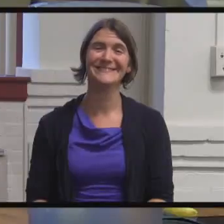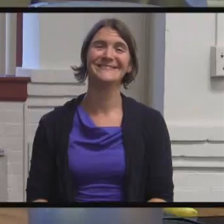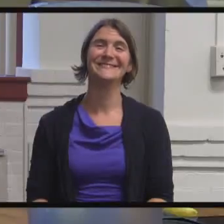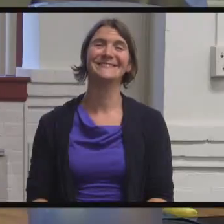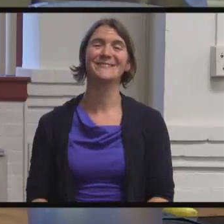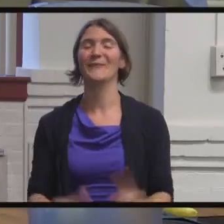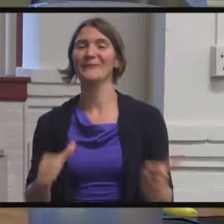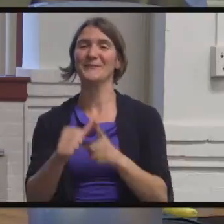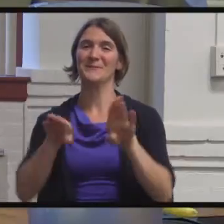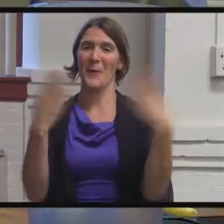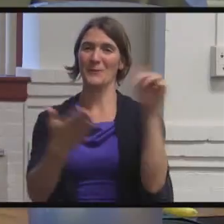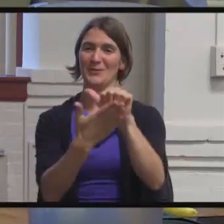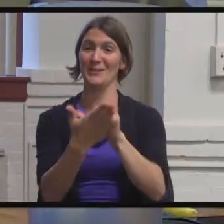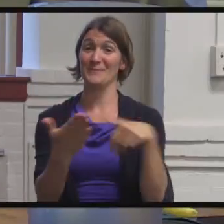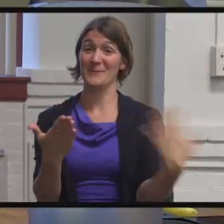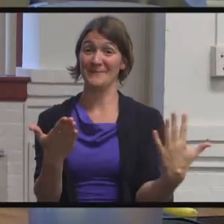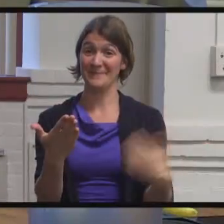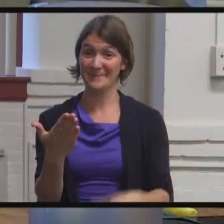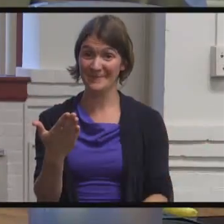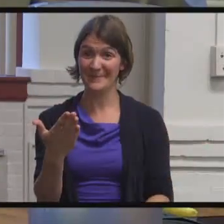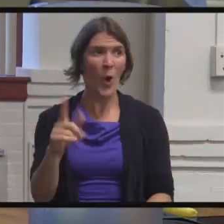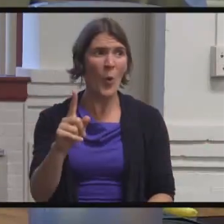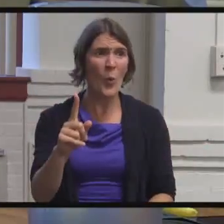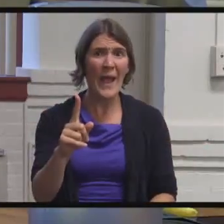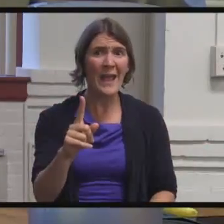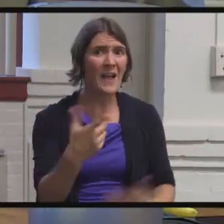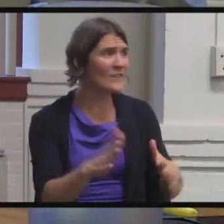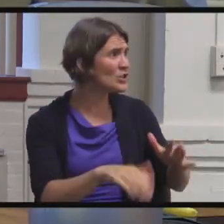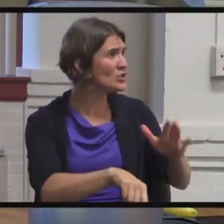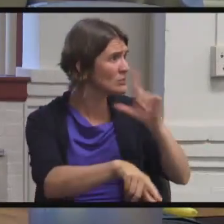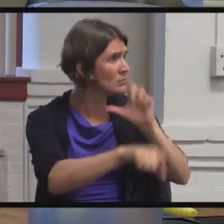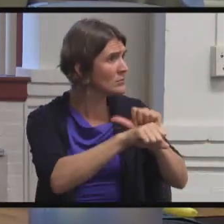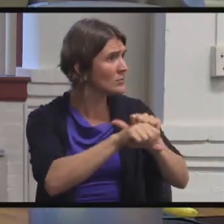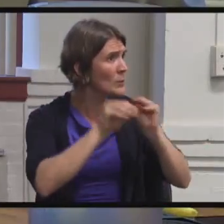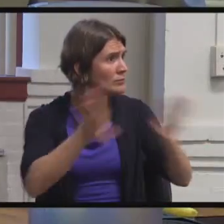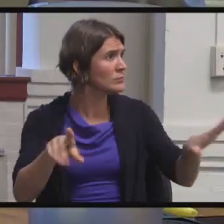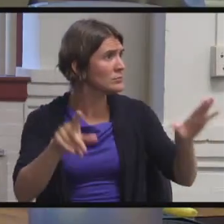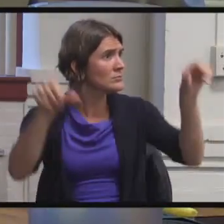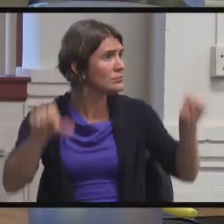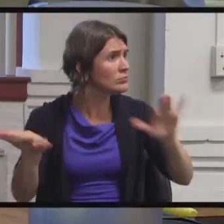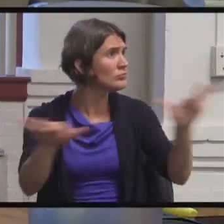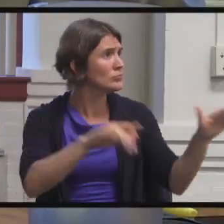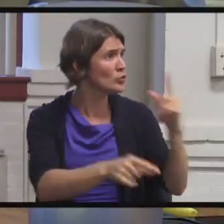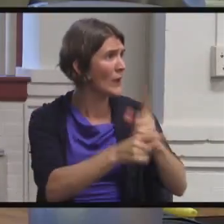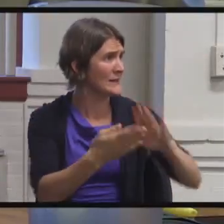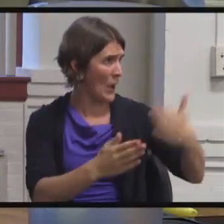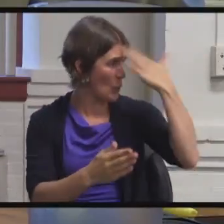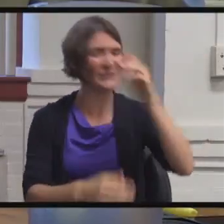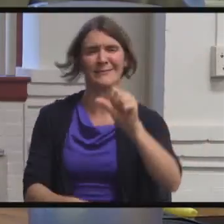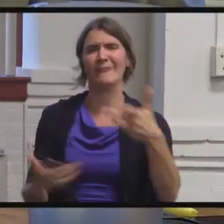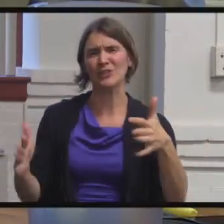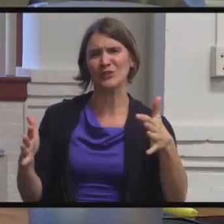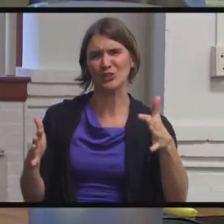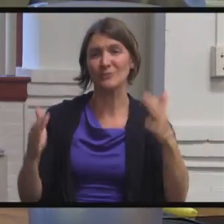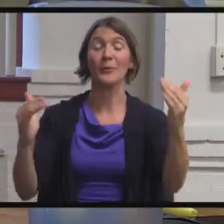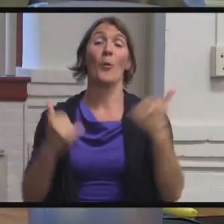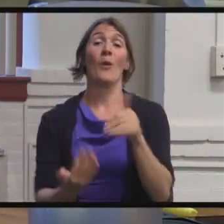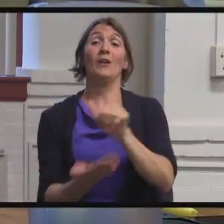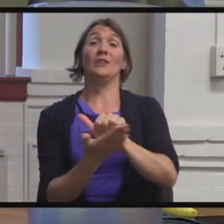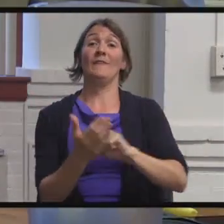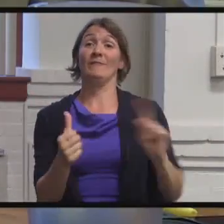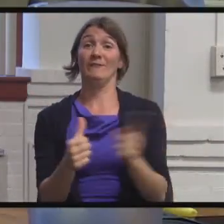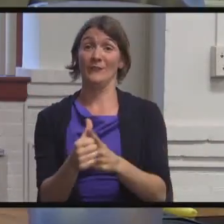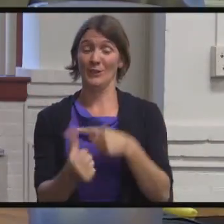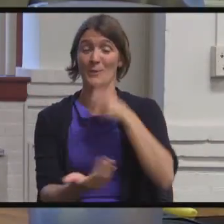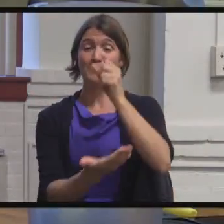first matter on tonight's agenda, has the meeting been officially warned? Yes, it has. Thank you. The first item on tonight's agenda is